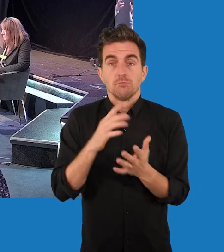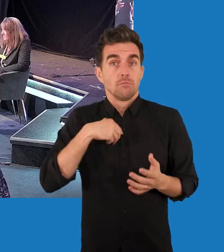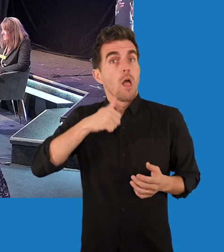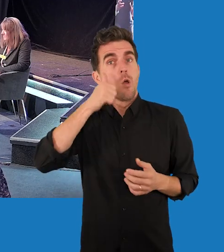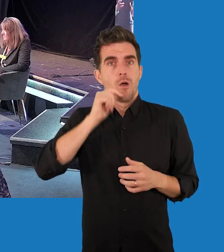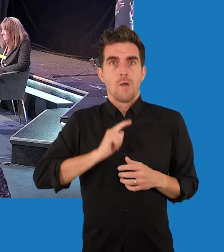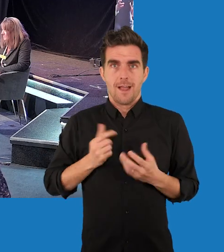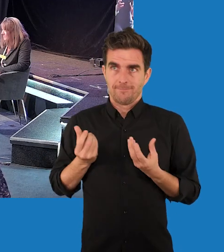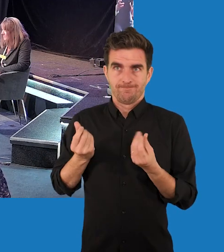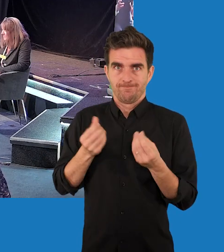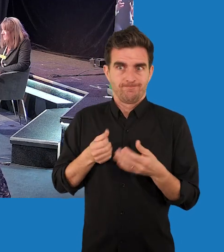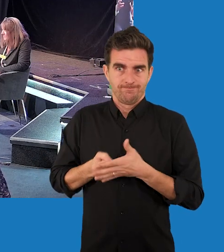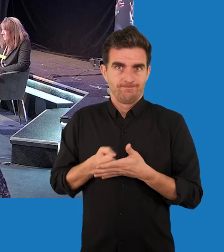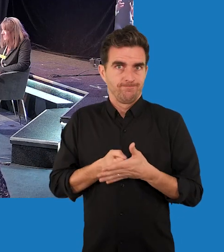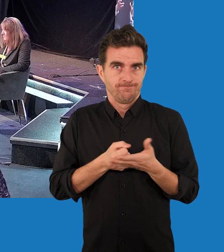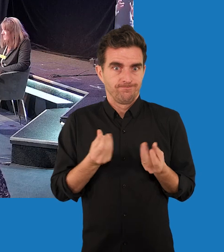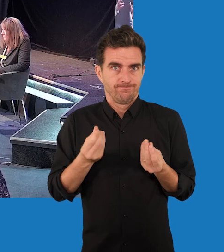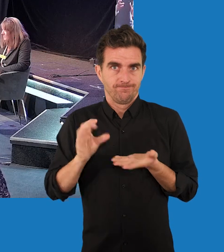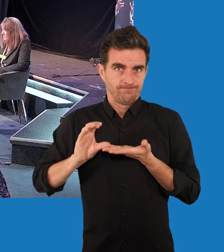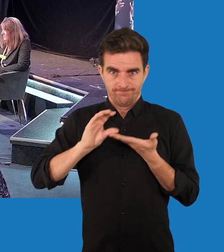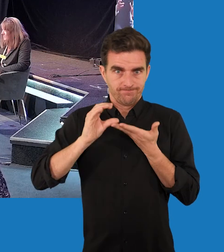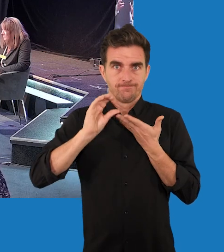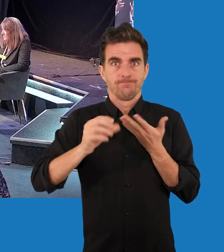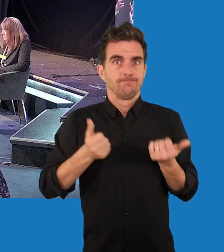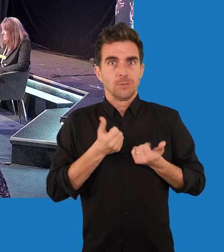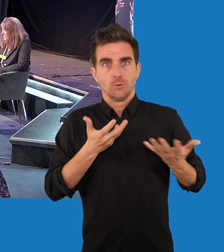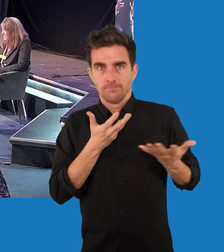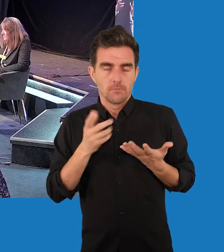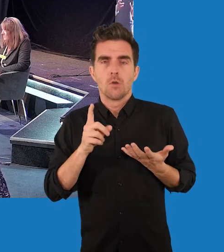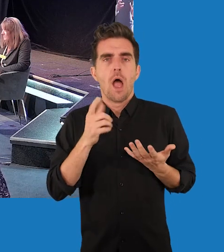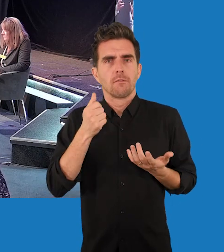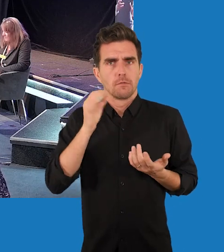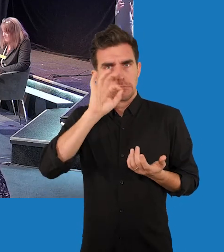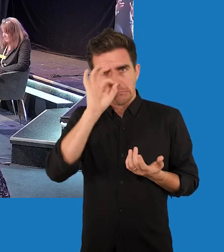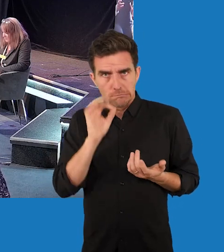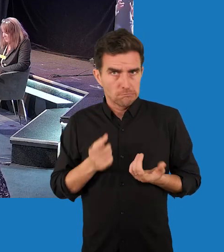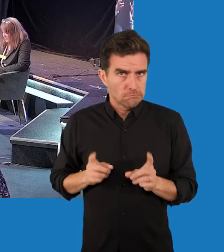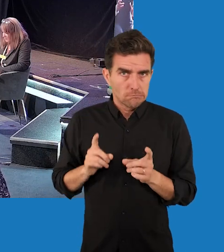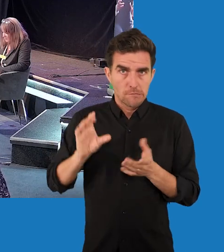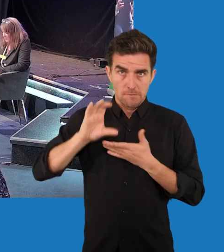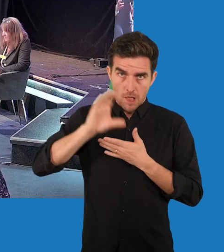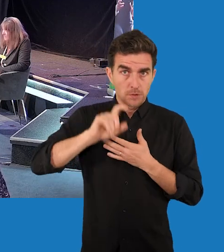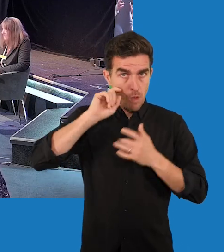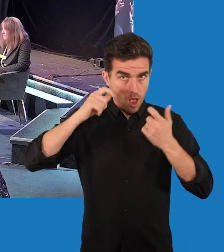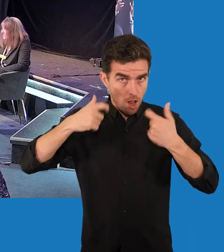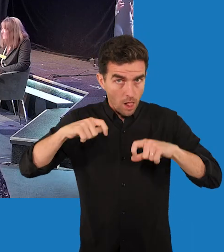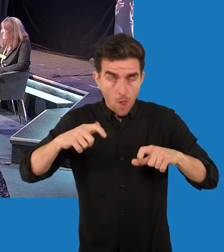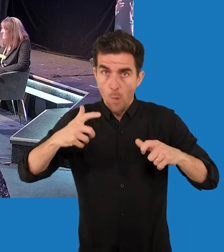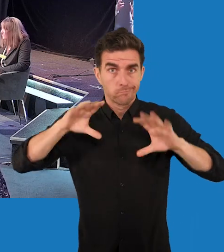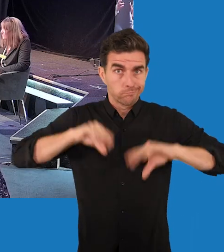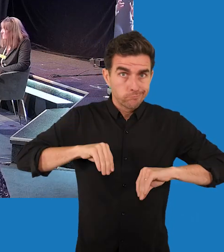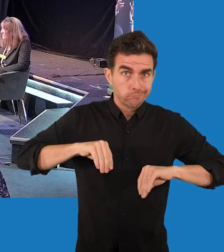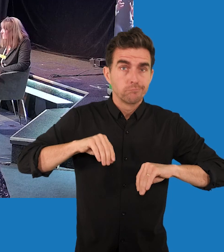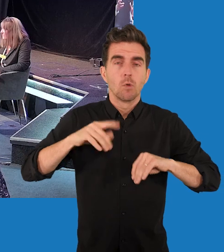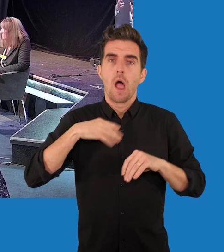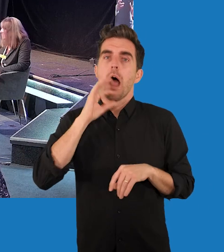and obviously we do know that given the financial constraints we're in, there is a question mark on whether the funding is